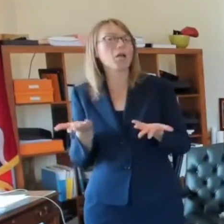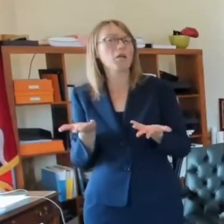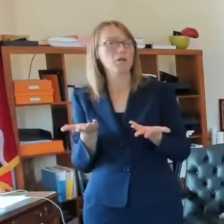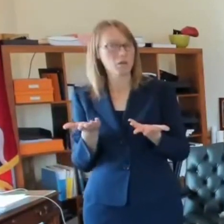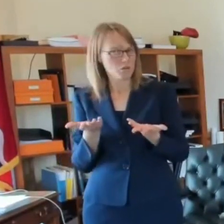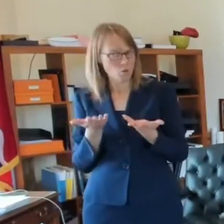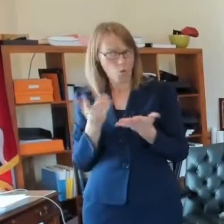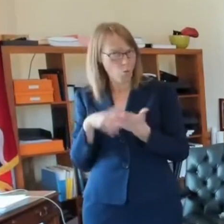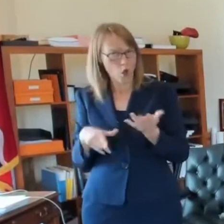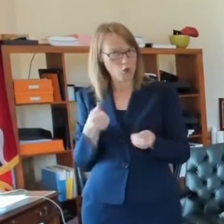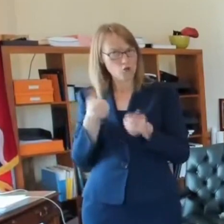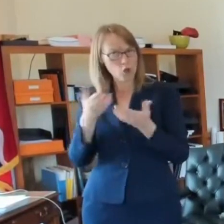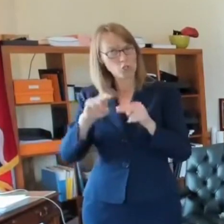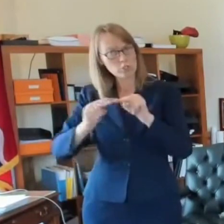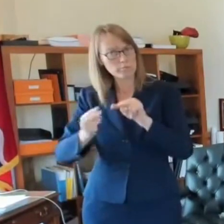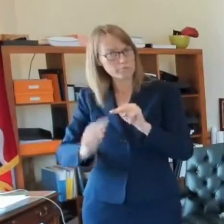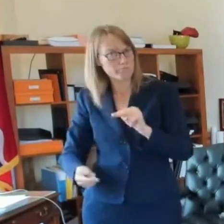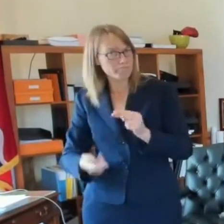to this success.